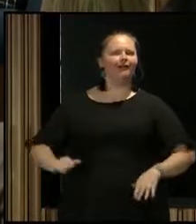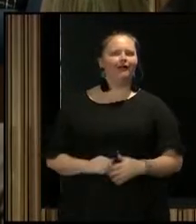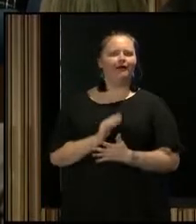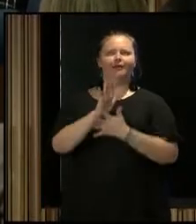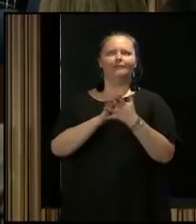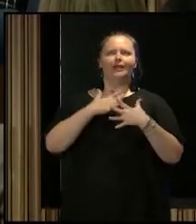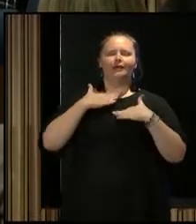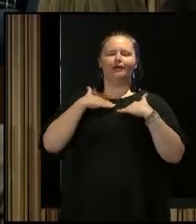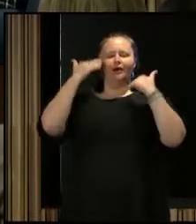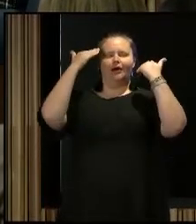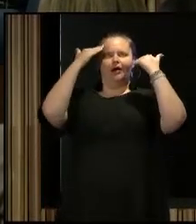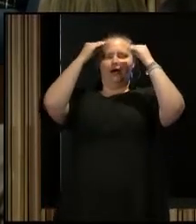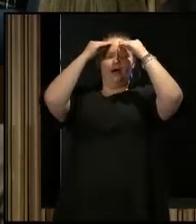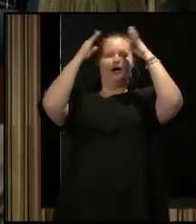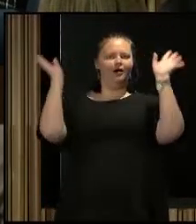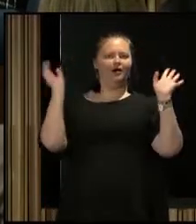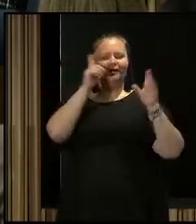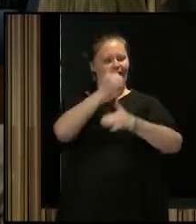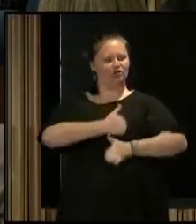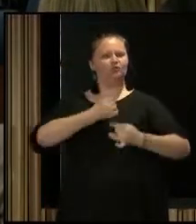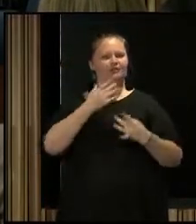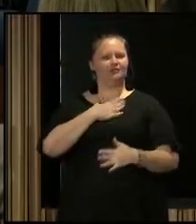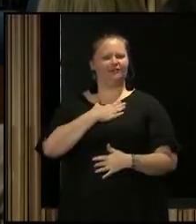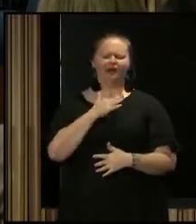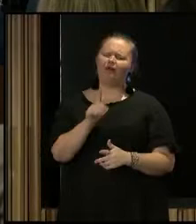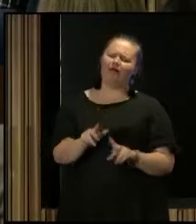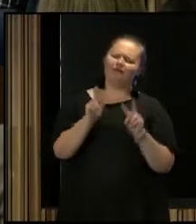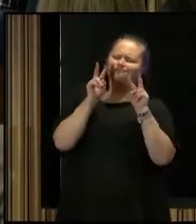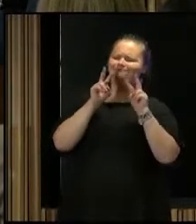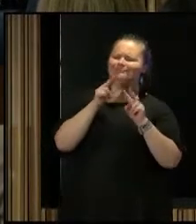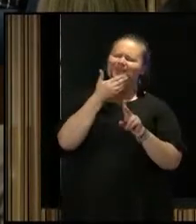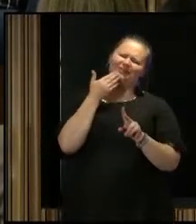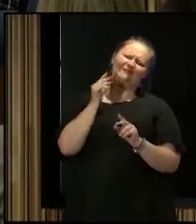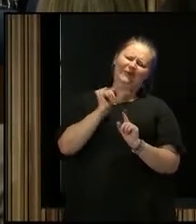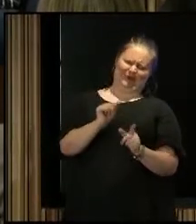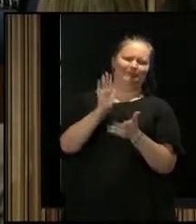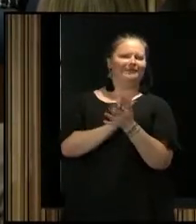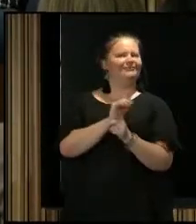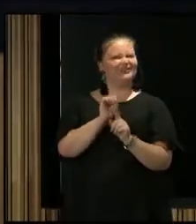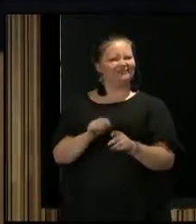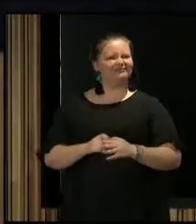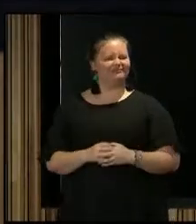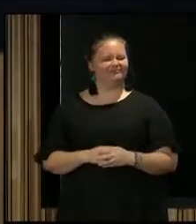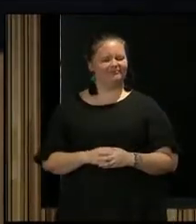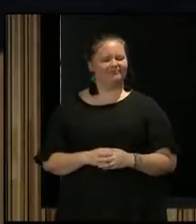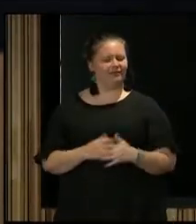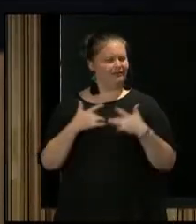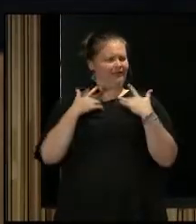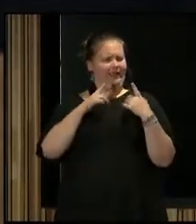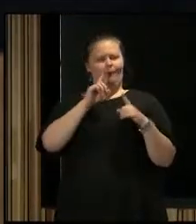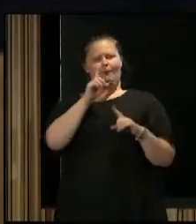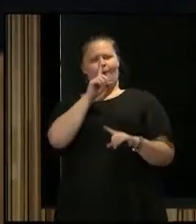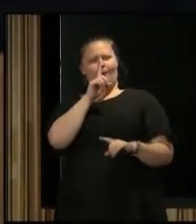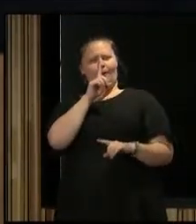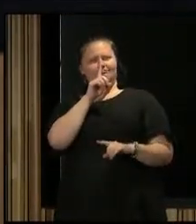enjoy themselves. And I feel like that is just such a nice... When I see that, I'm like, that's so nice for you. I'm so happy for you. And I feel like, why can't we approach